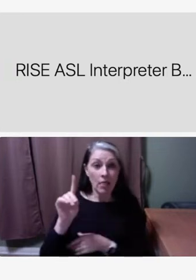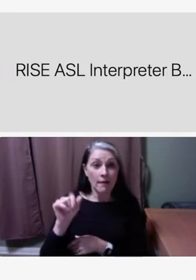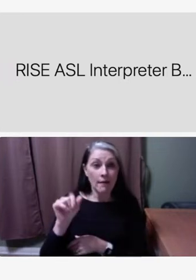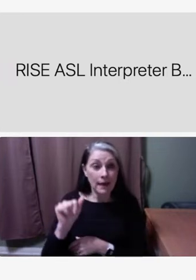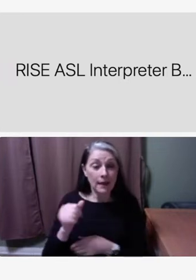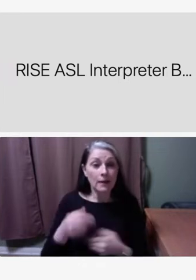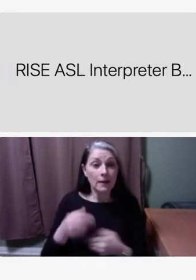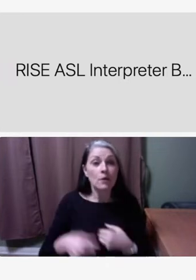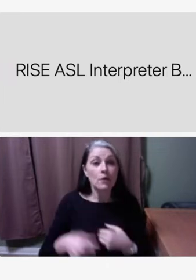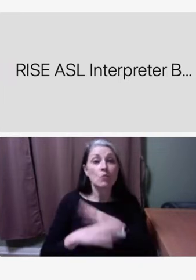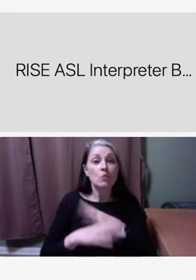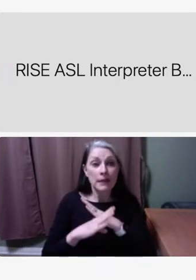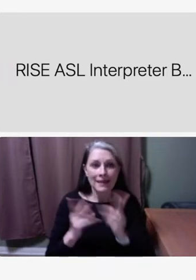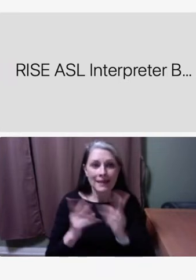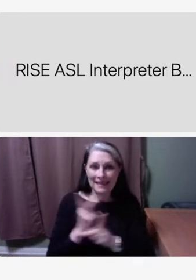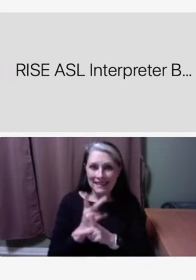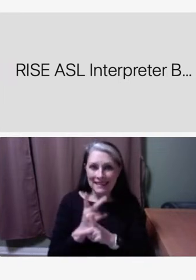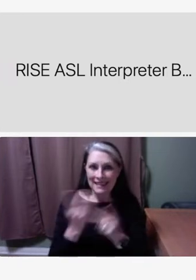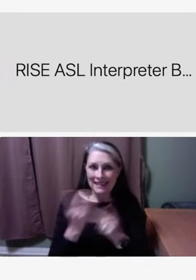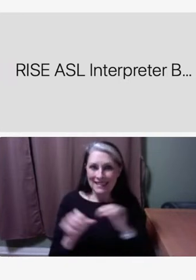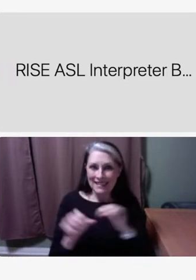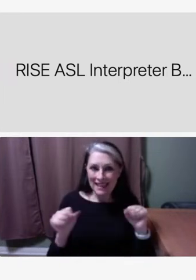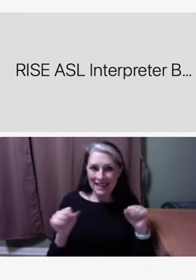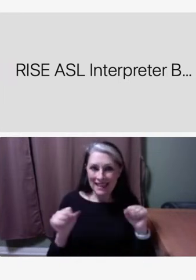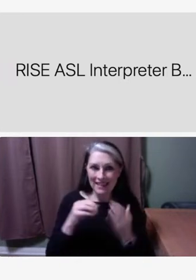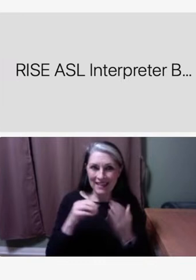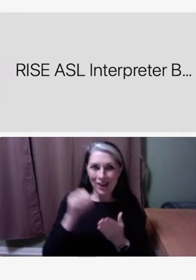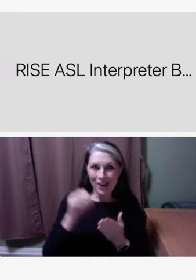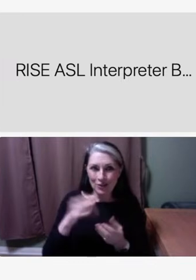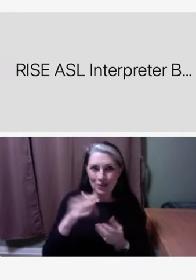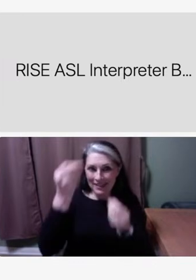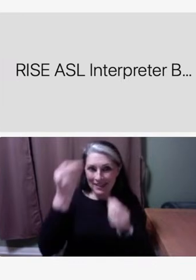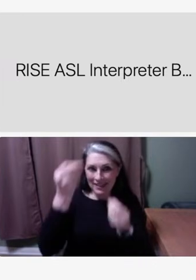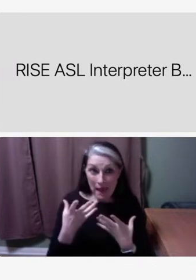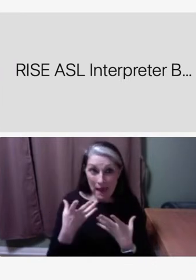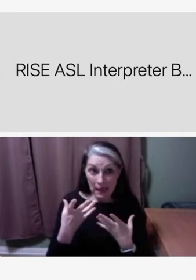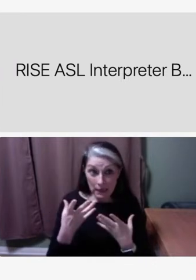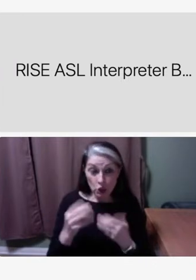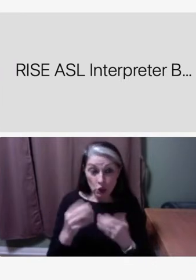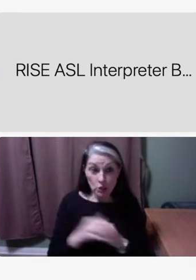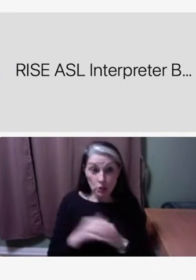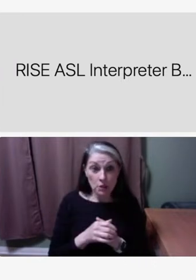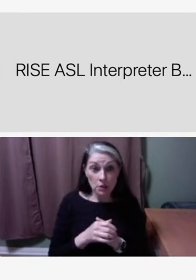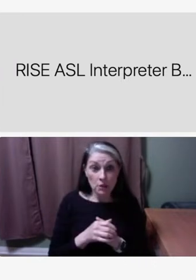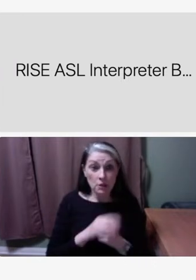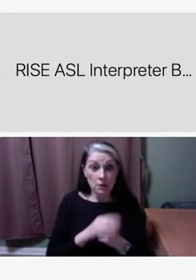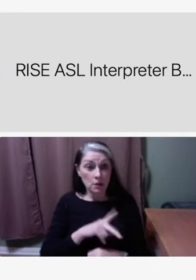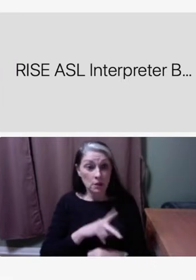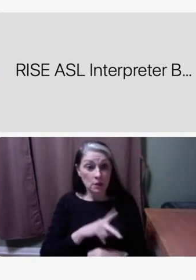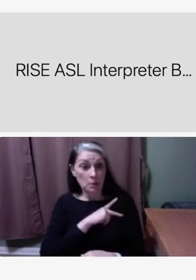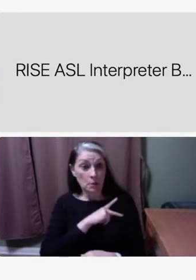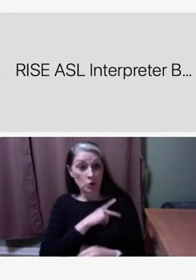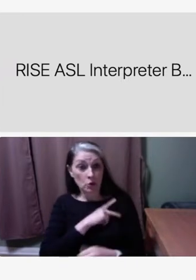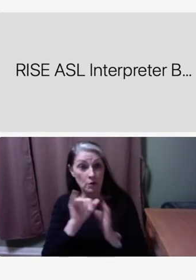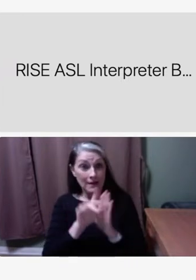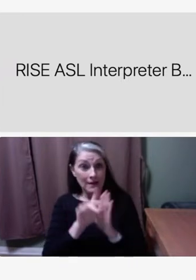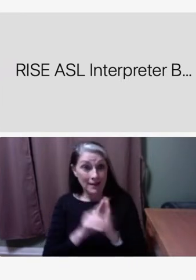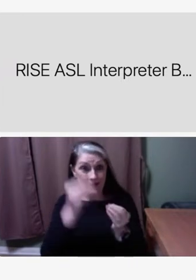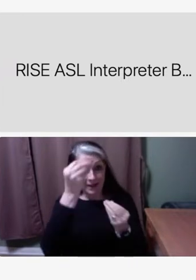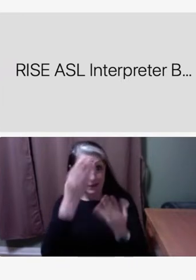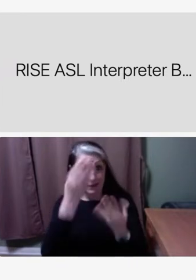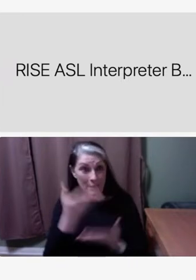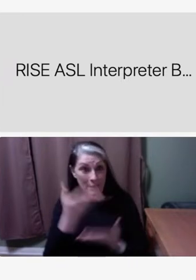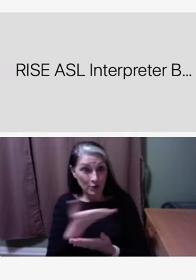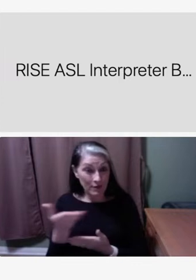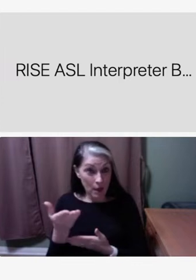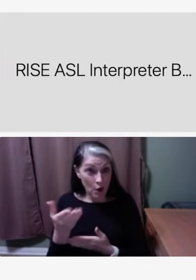safe because it has our student information, all their PII, personal identify information on there. So we provide the